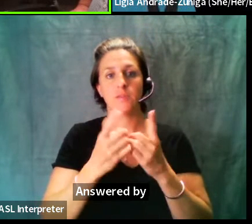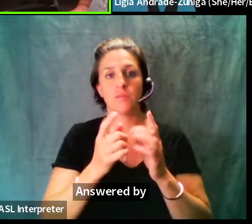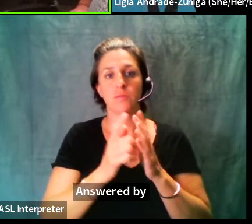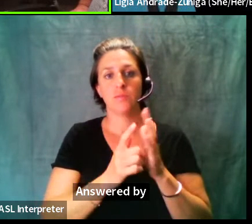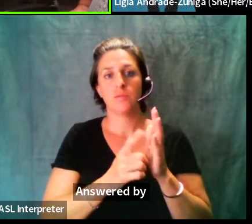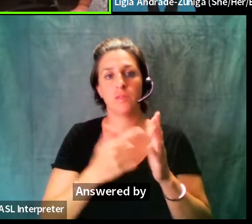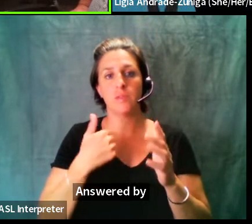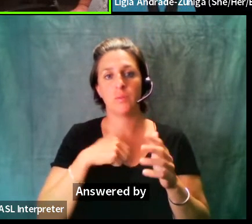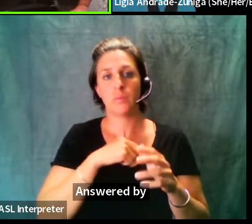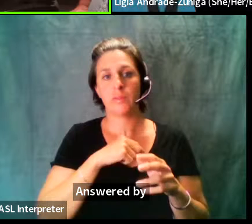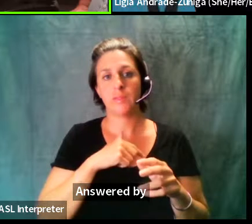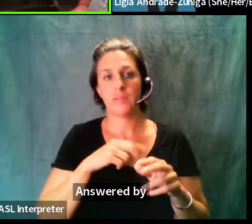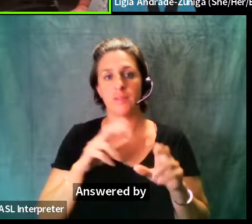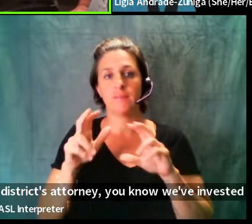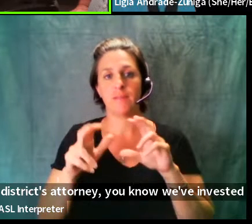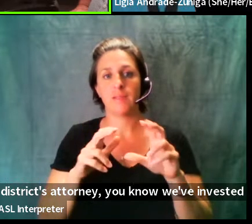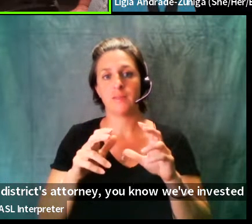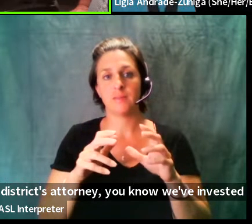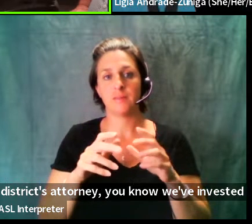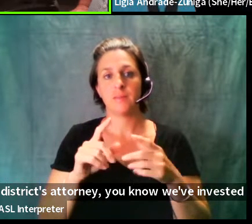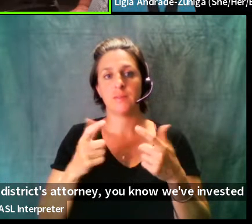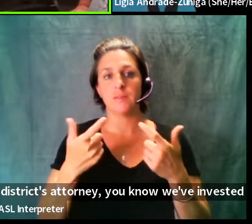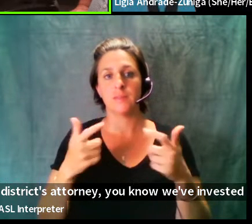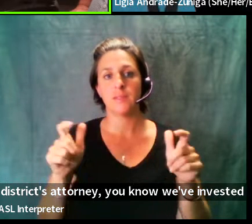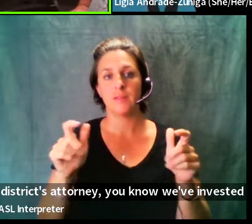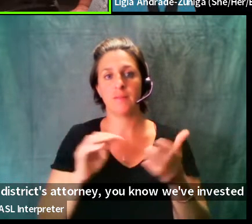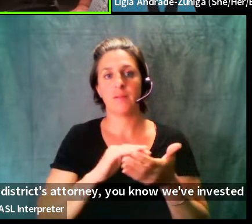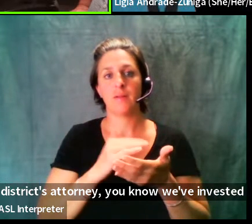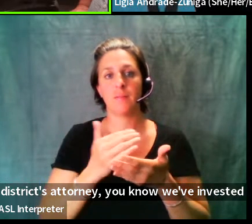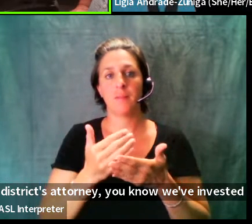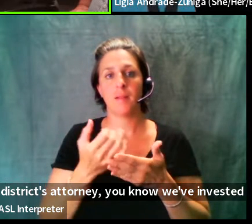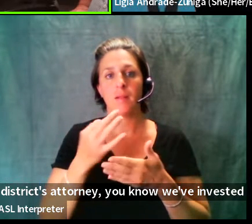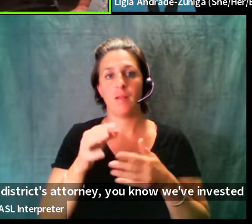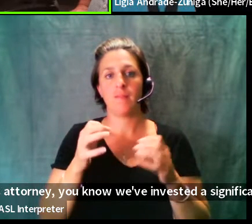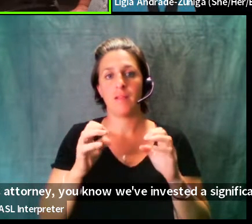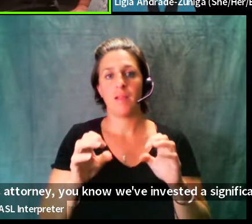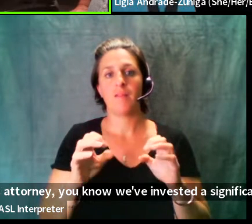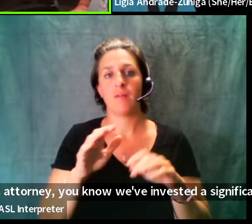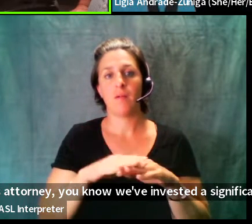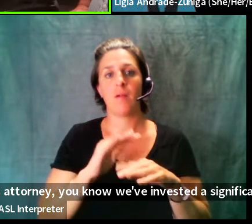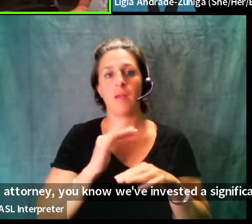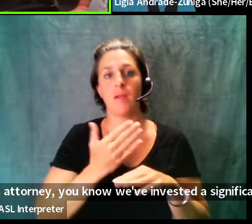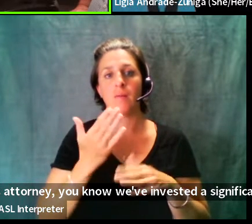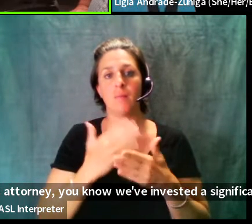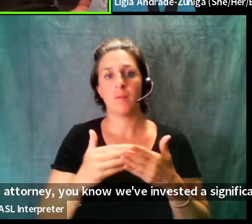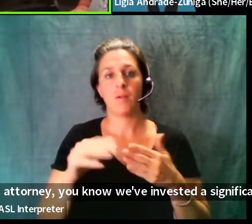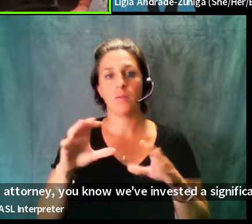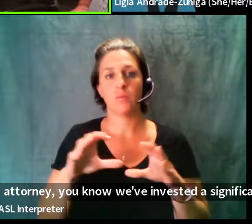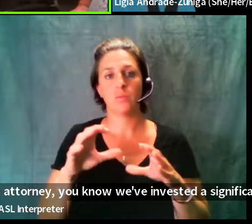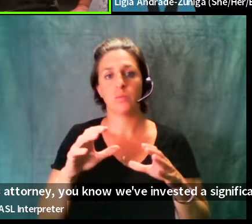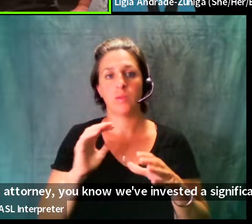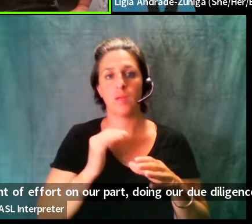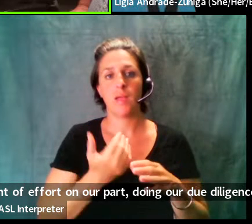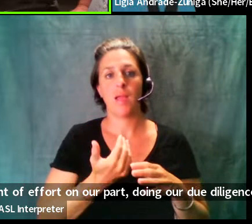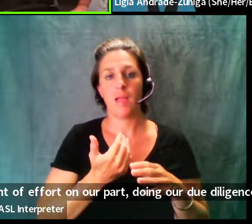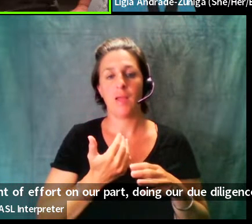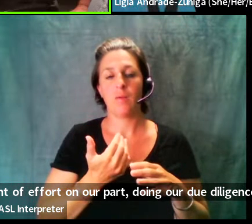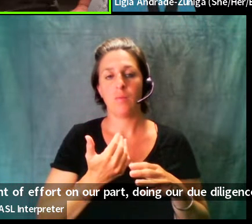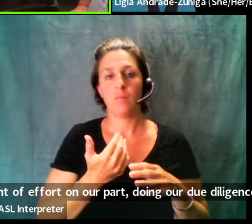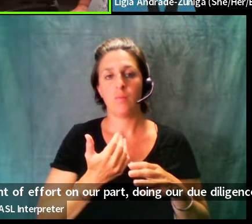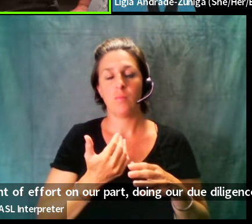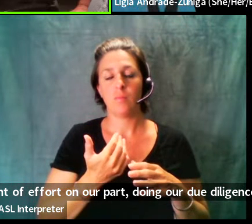we've invested a significant amount of effort on our part doing our due diligence.